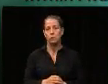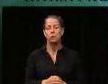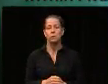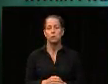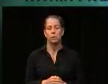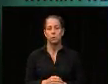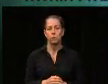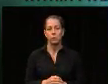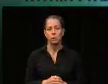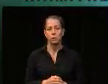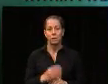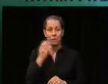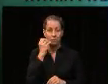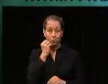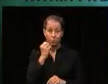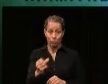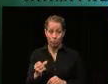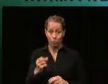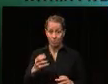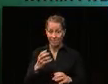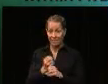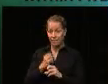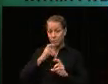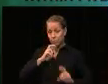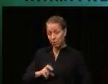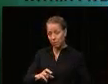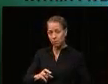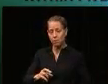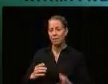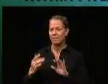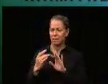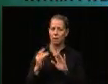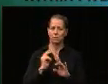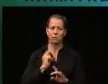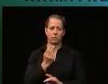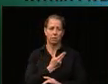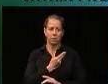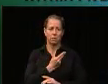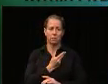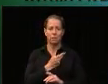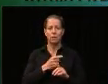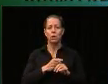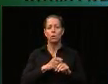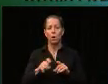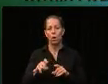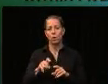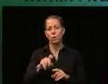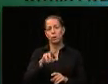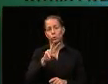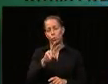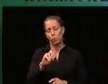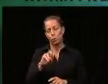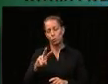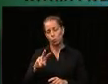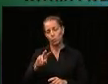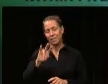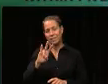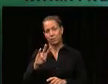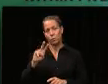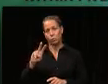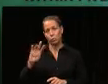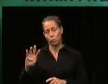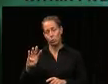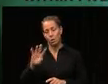If you do not, please contact us via phone, 202-724